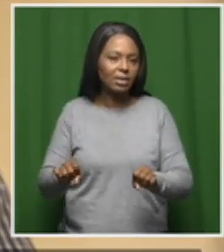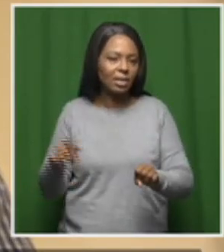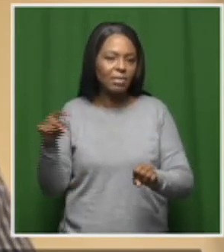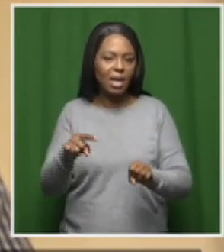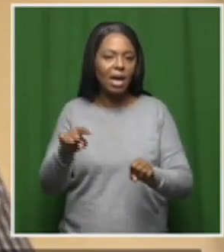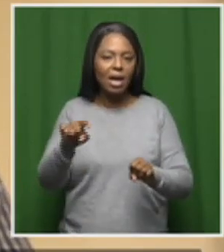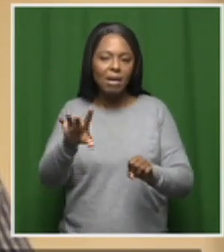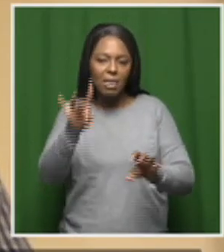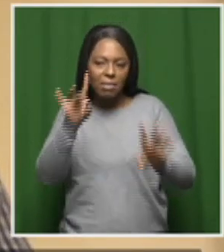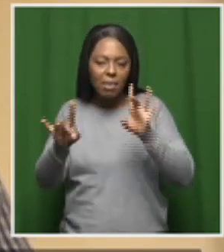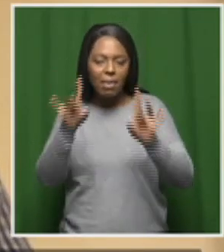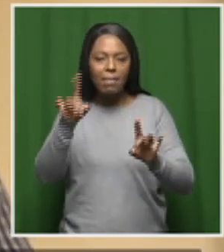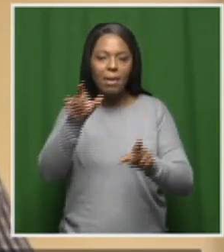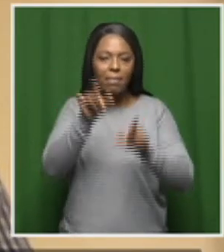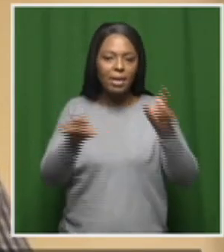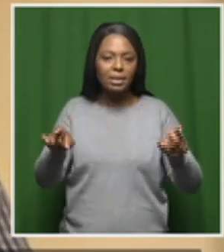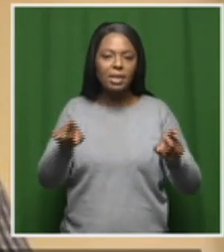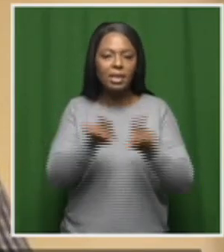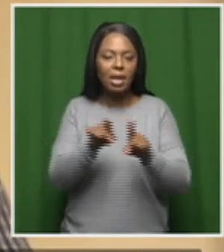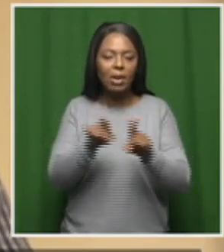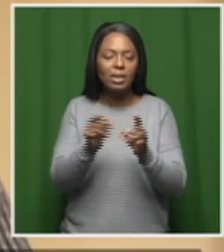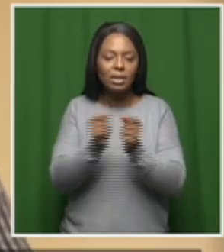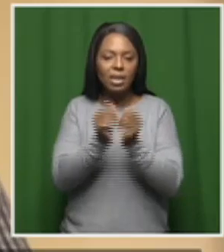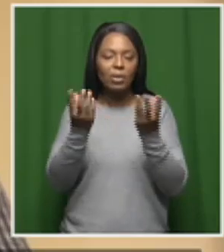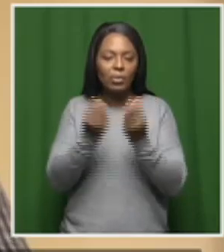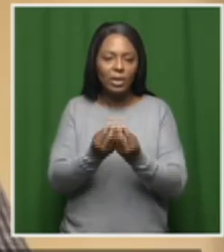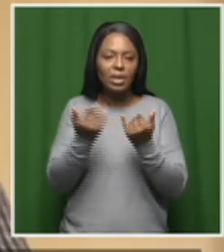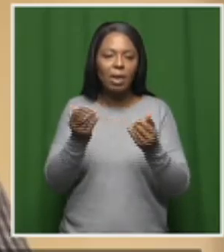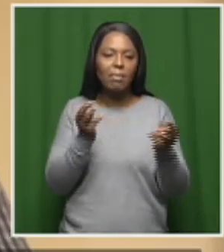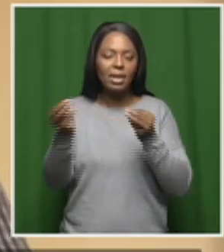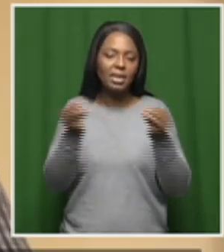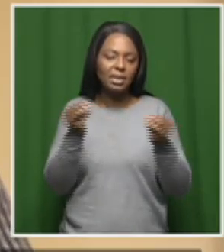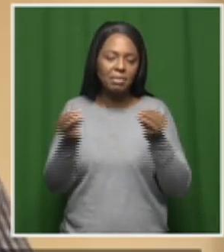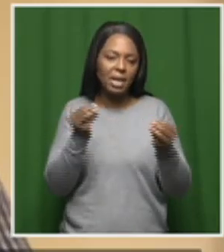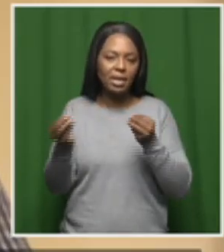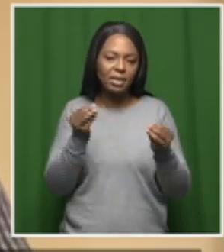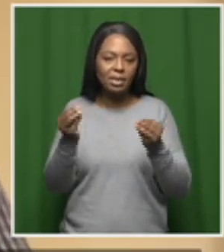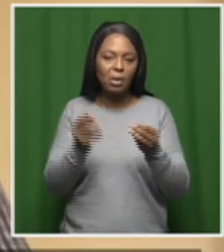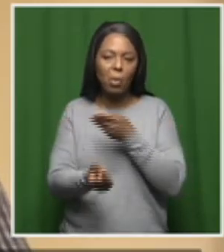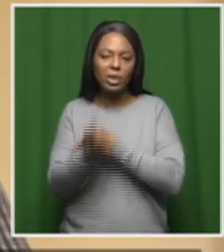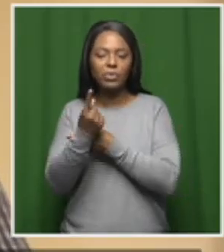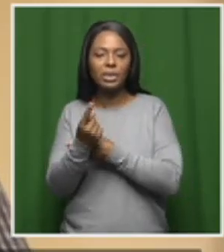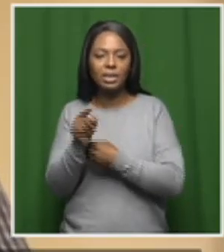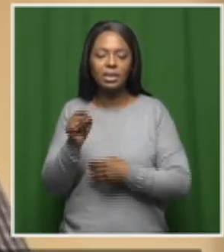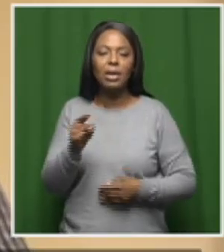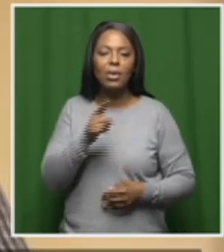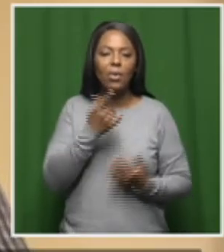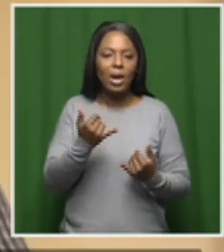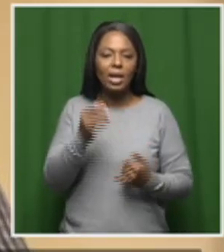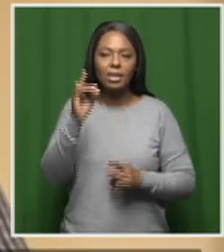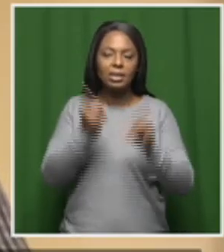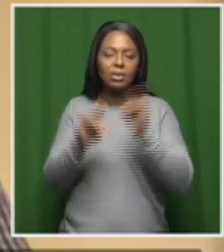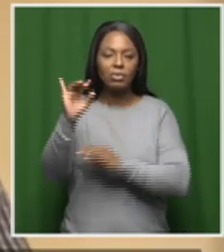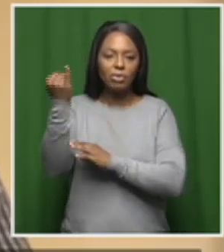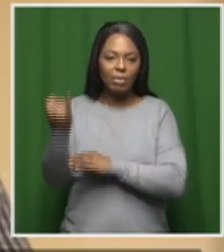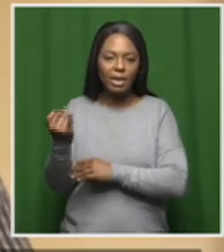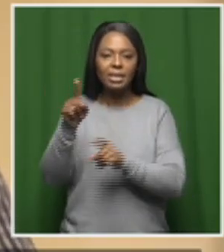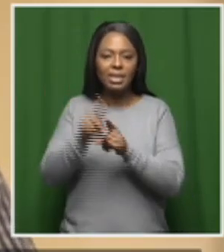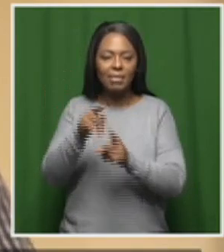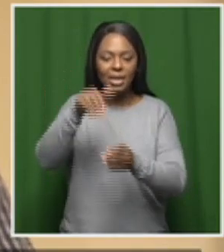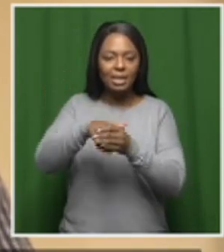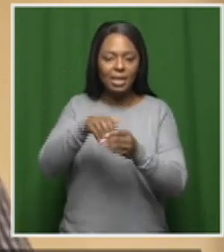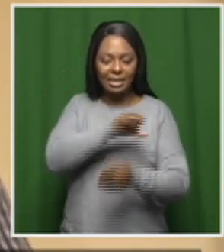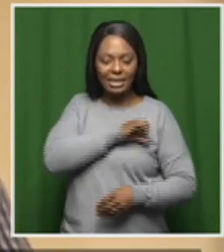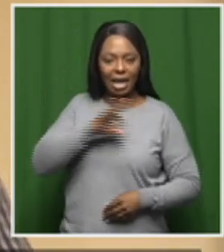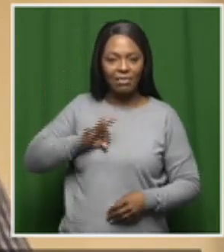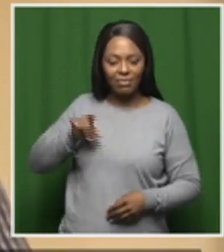have already started with consequence management as a City of Johannesburg, where we are clamping down on even internal people